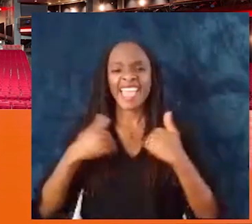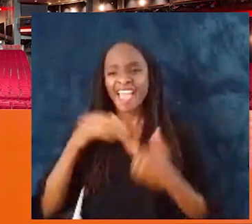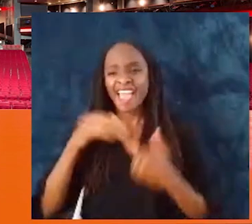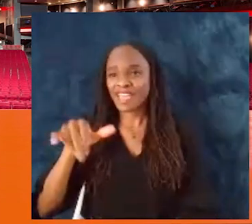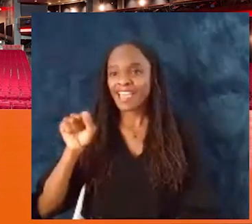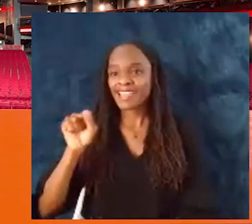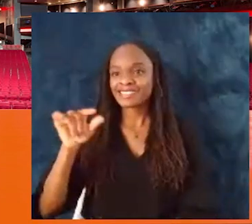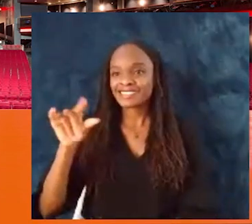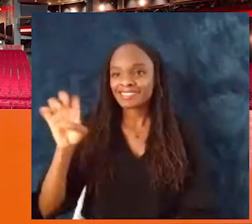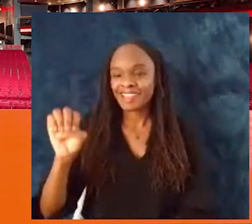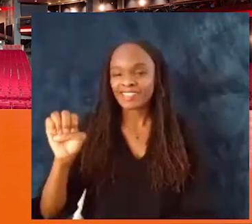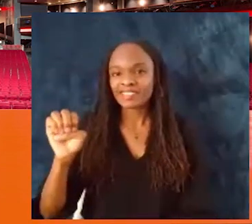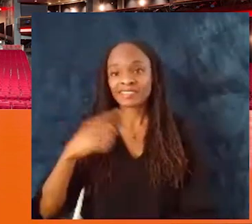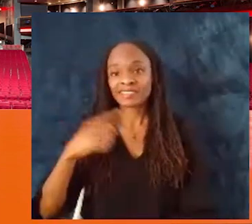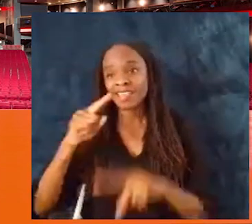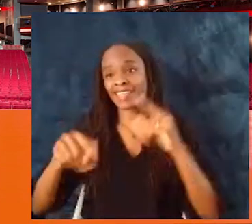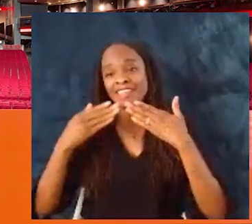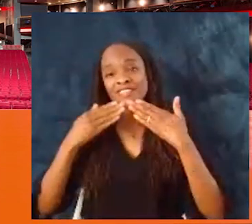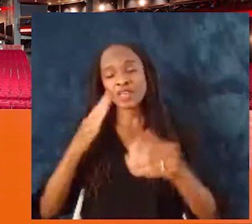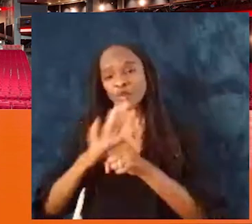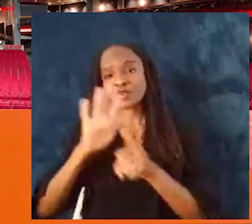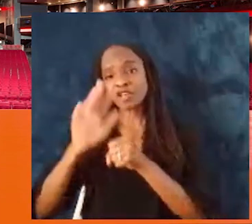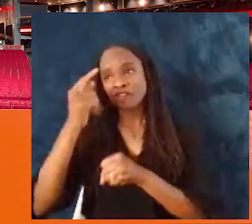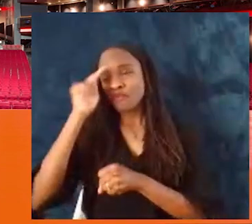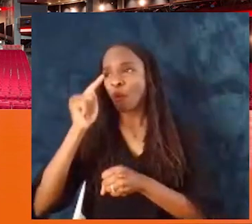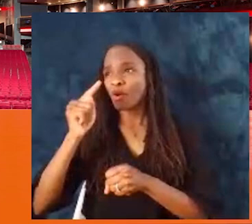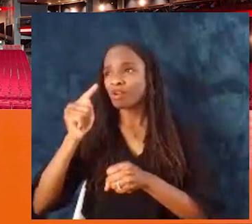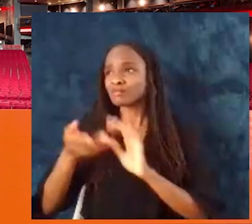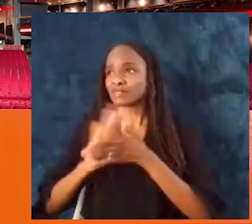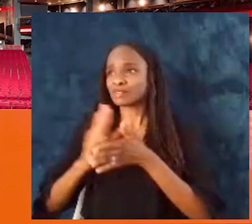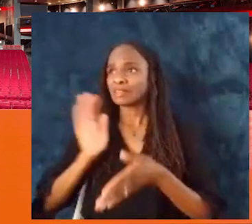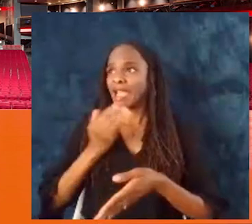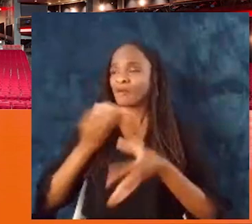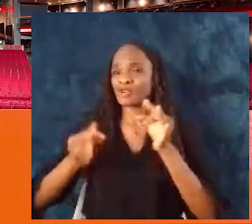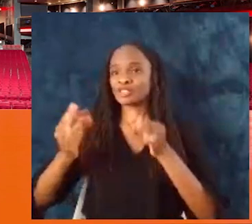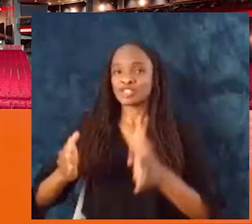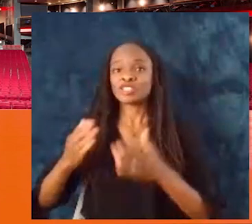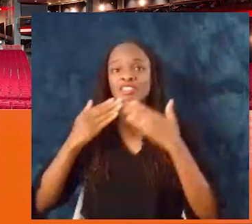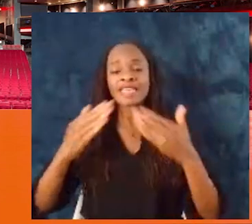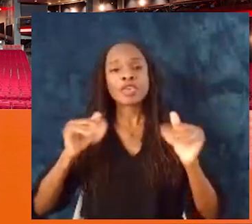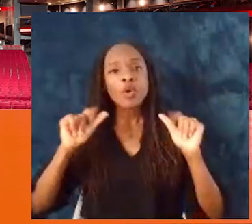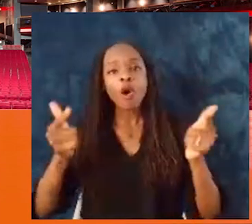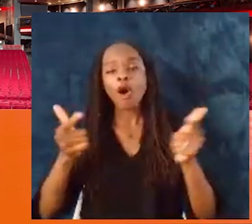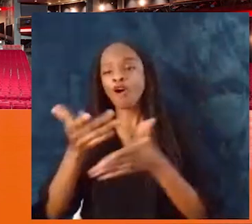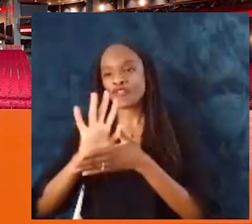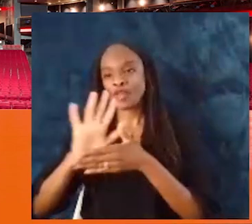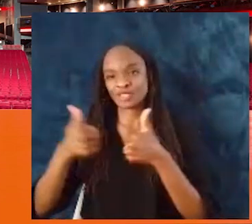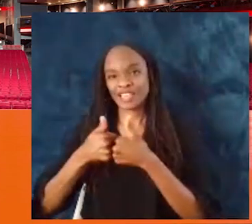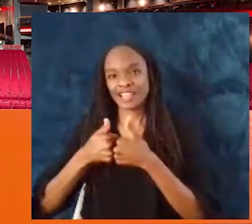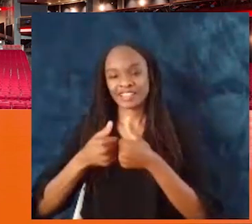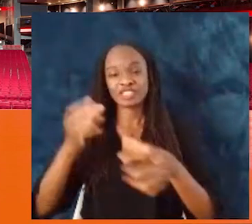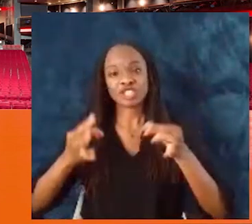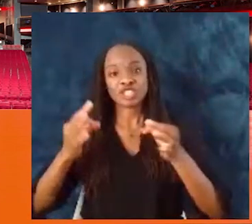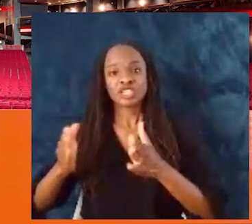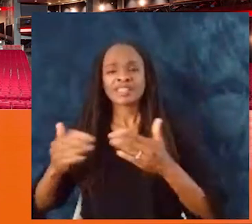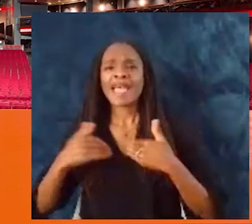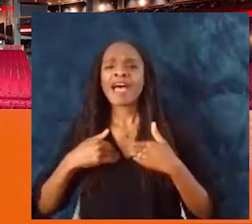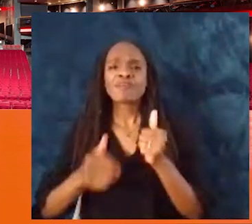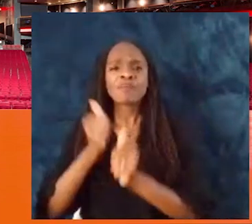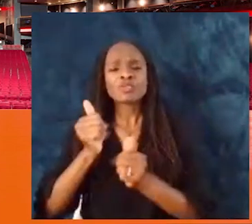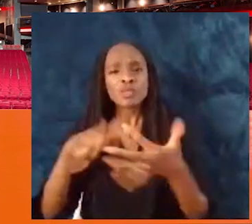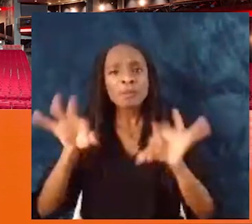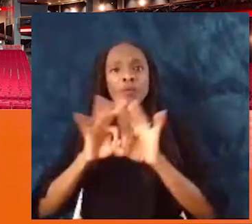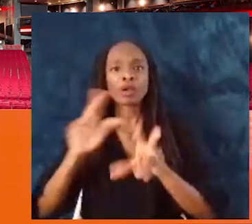know, I can't thank you enough for being judges. And I'd like to thank all of our film challenge judges. You know, we have some of the most important people in the